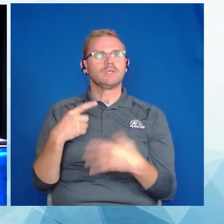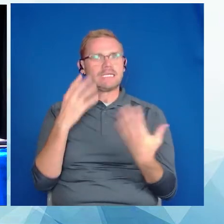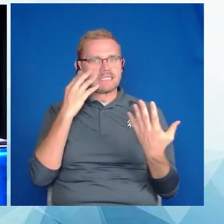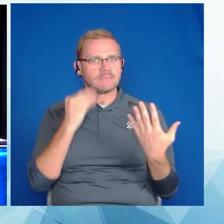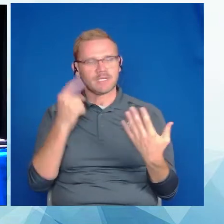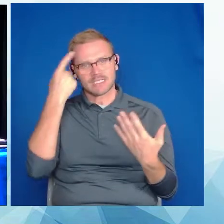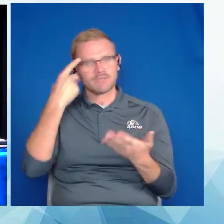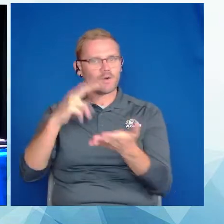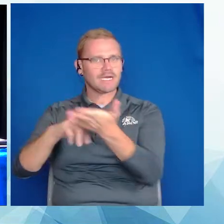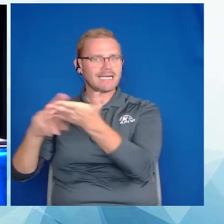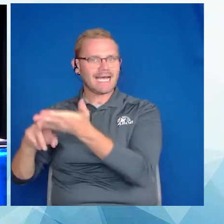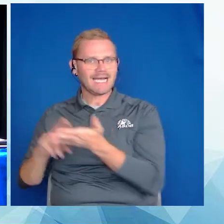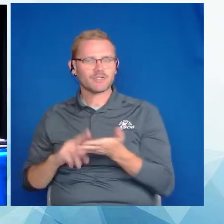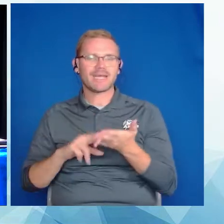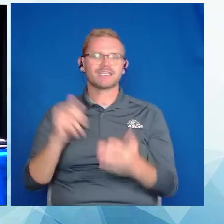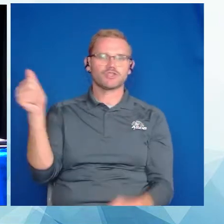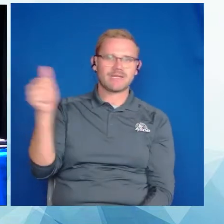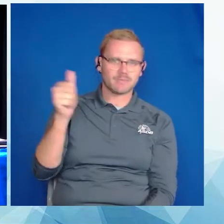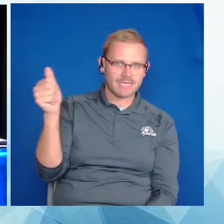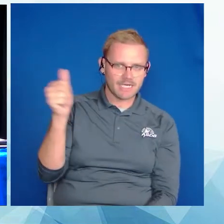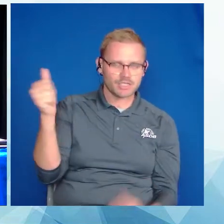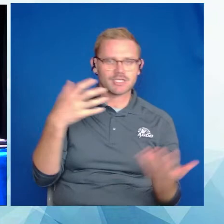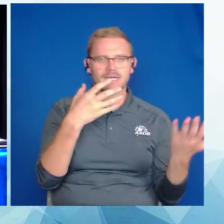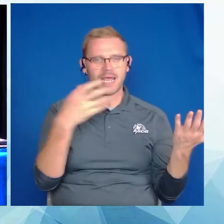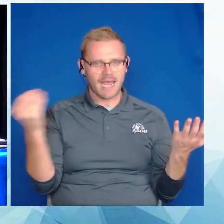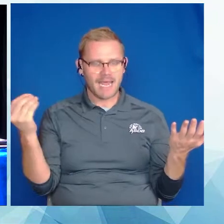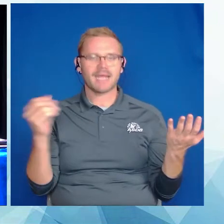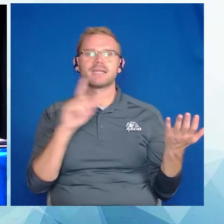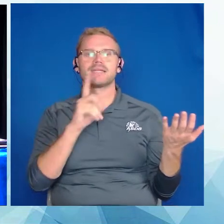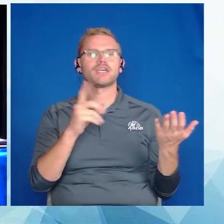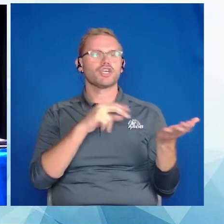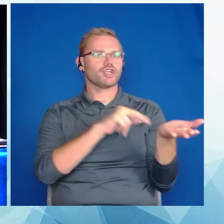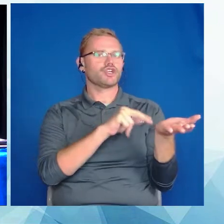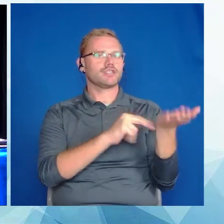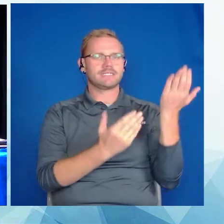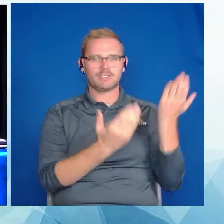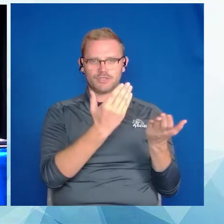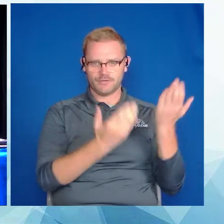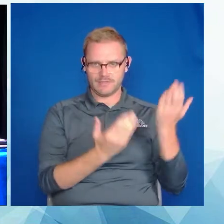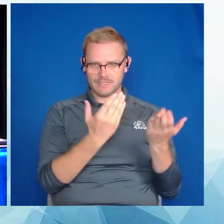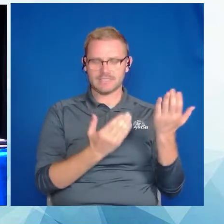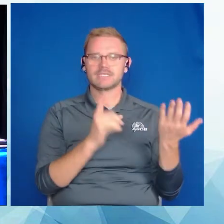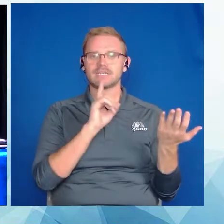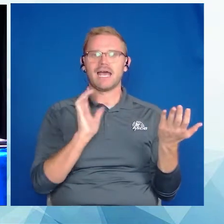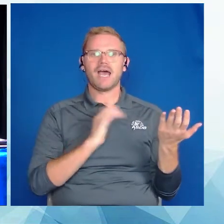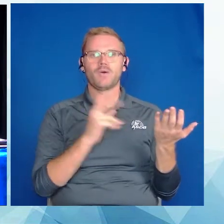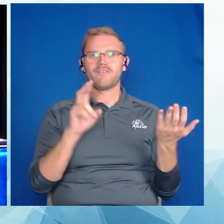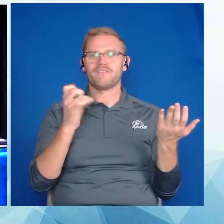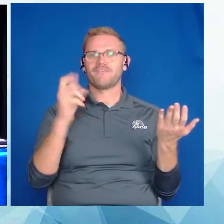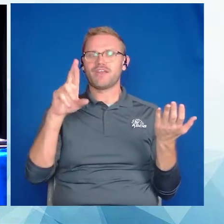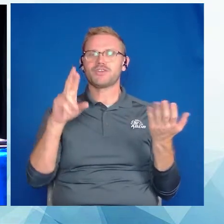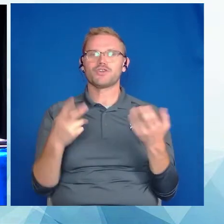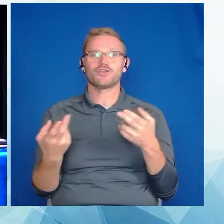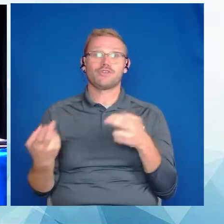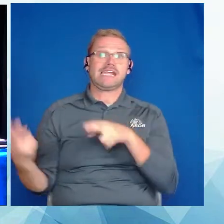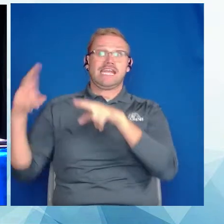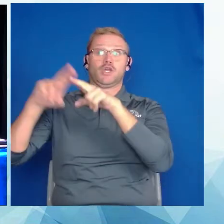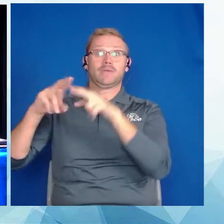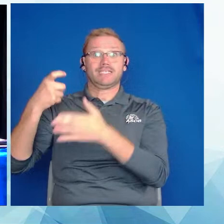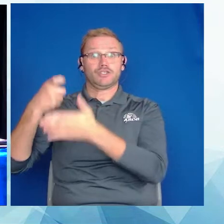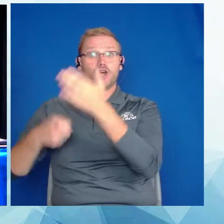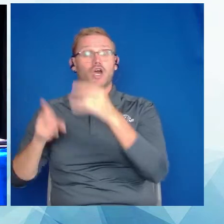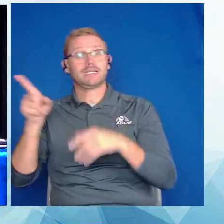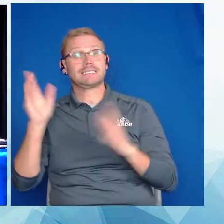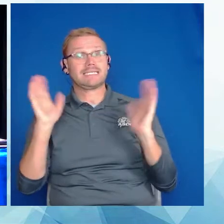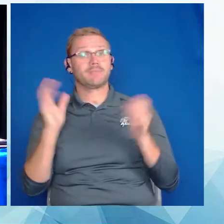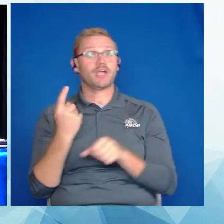for contracted transportation and nursing services, in which our vendor rates have increased in comparison